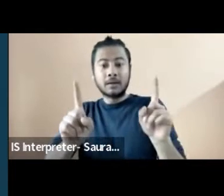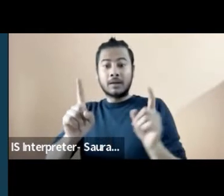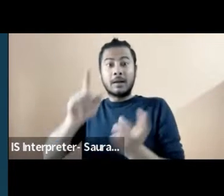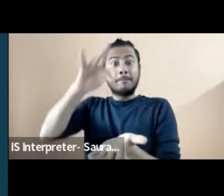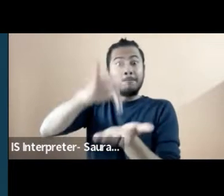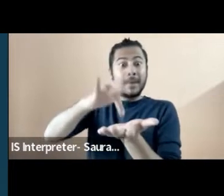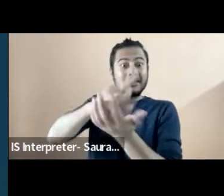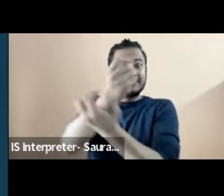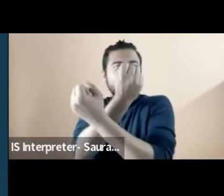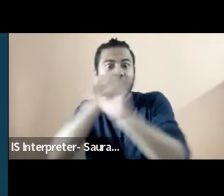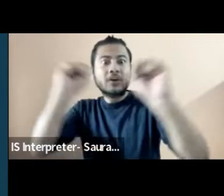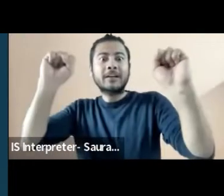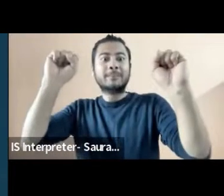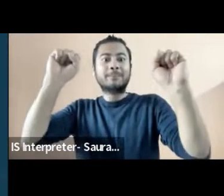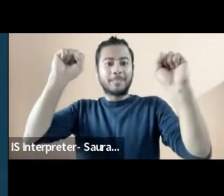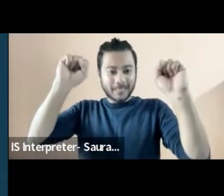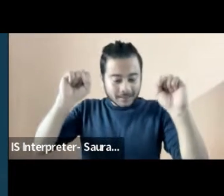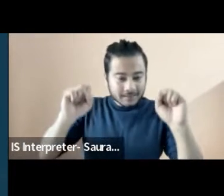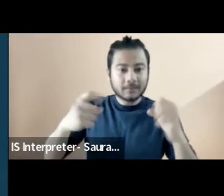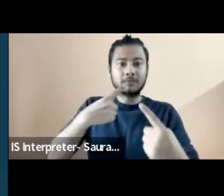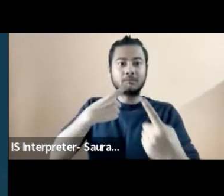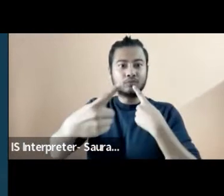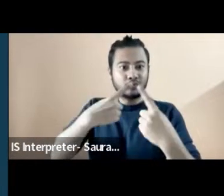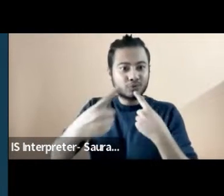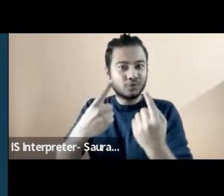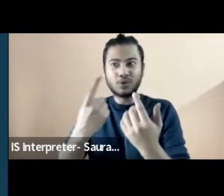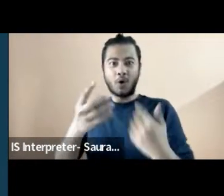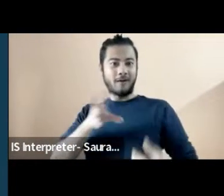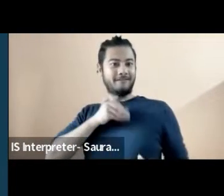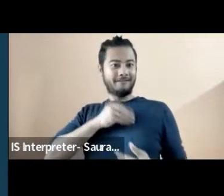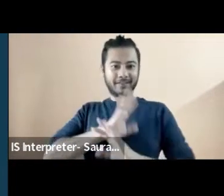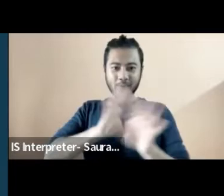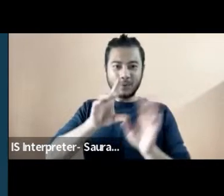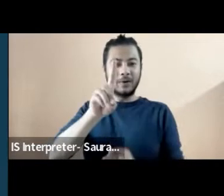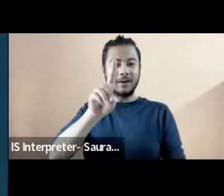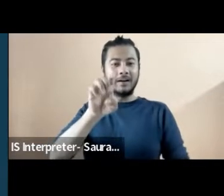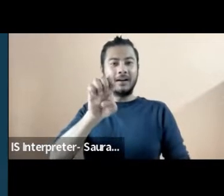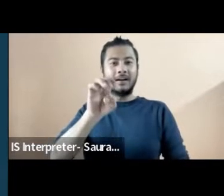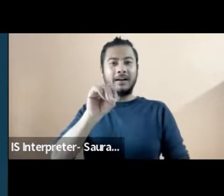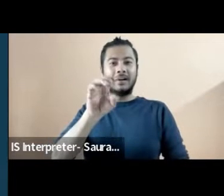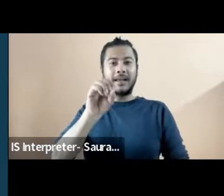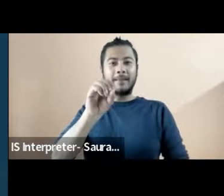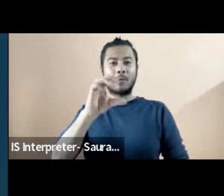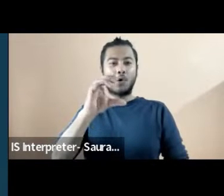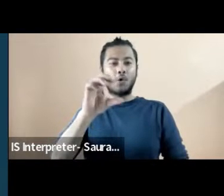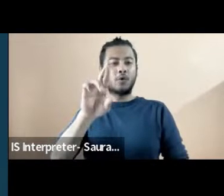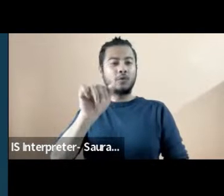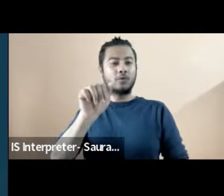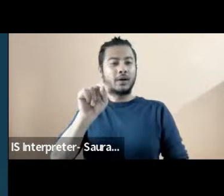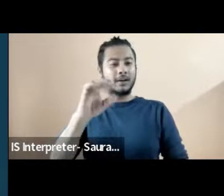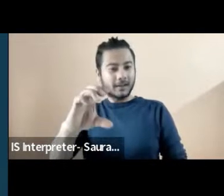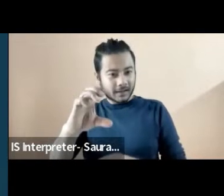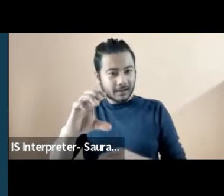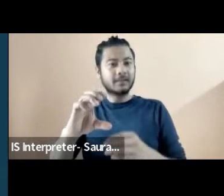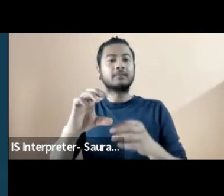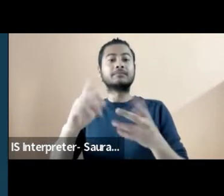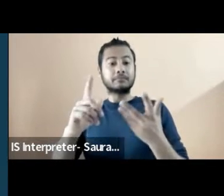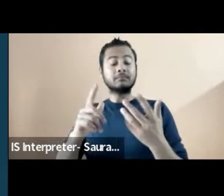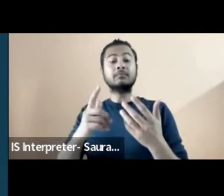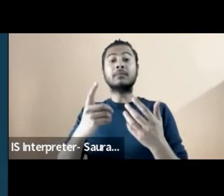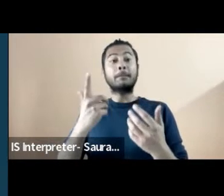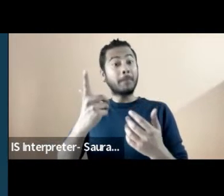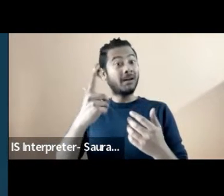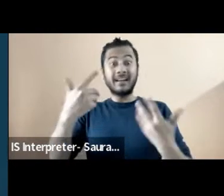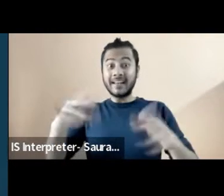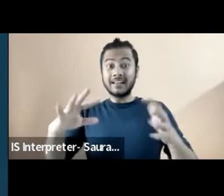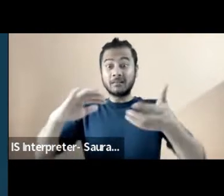and states' civil society partnerships are actively linked to positive results that were